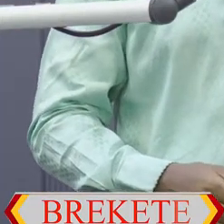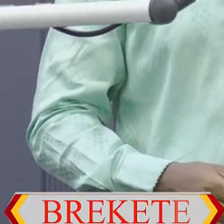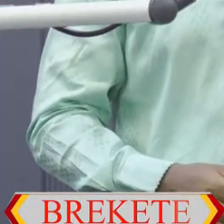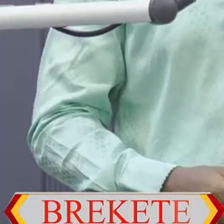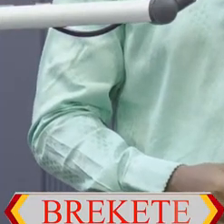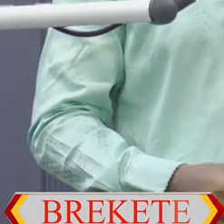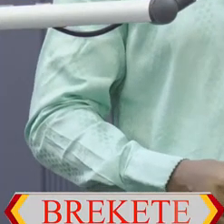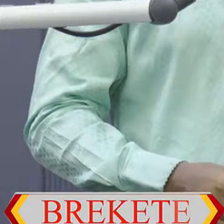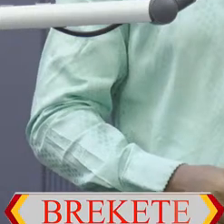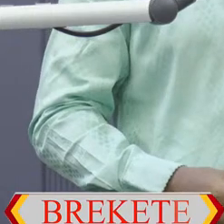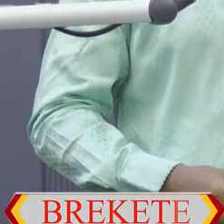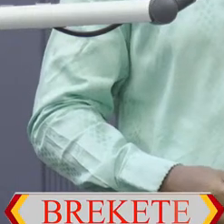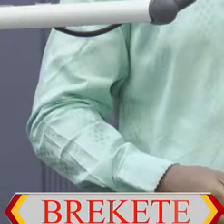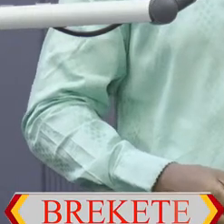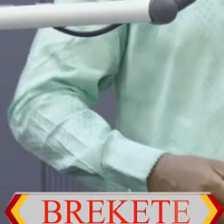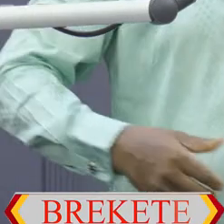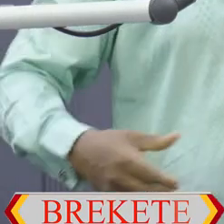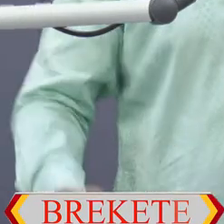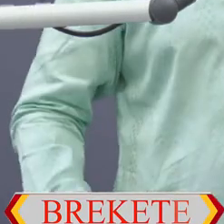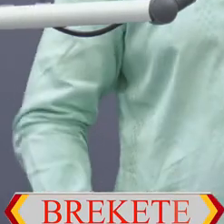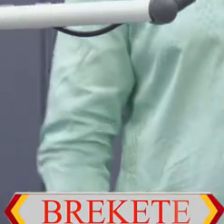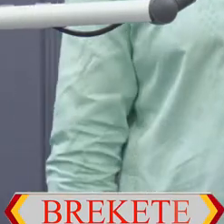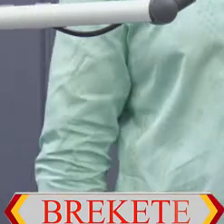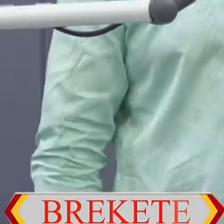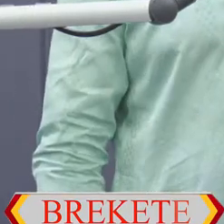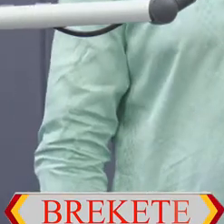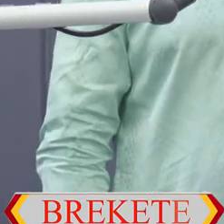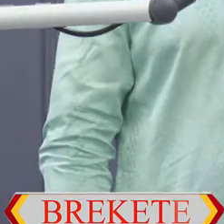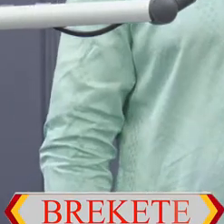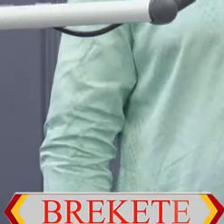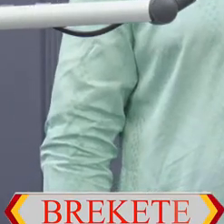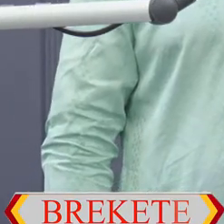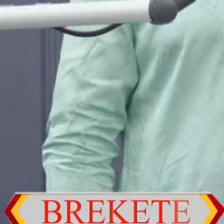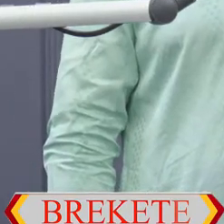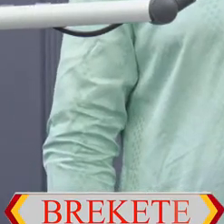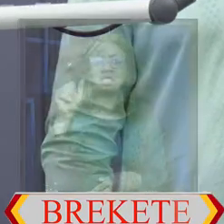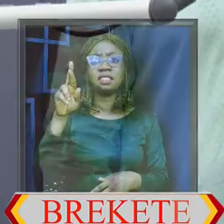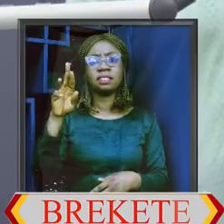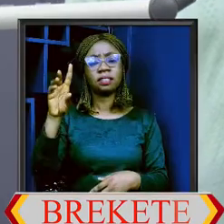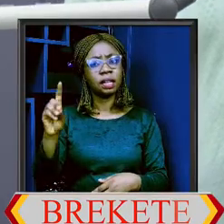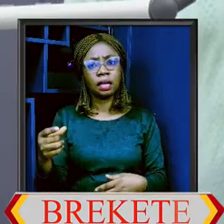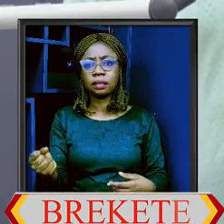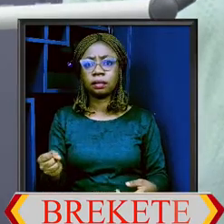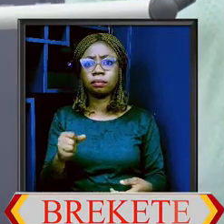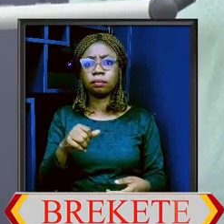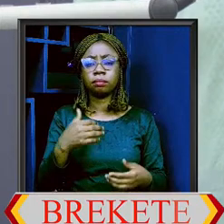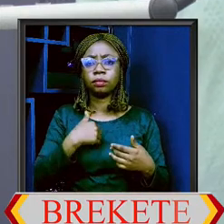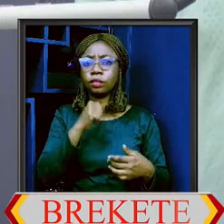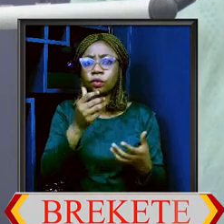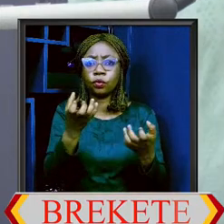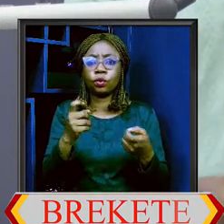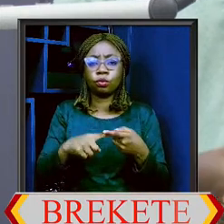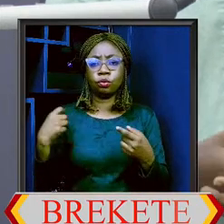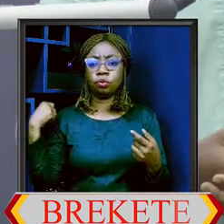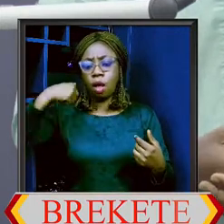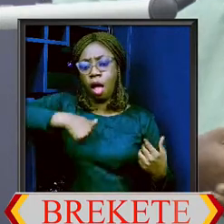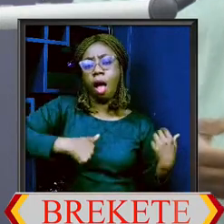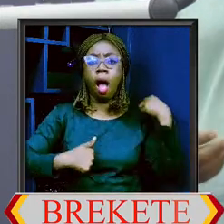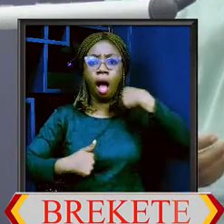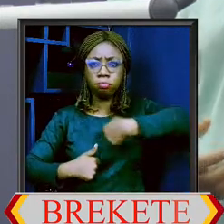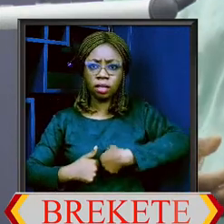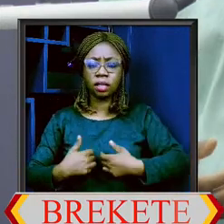he tell you say seven yard you ask seven yard but the bottom line